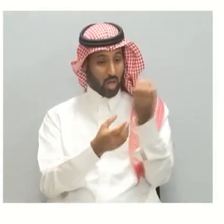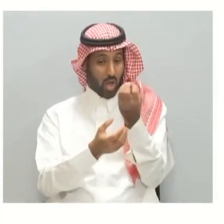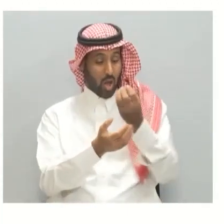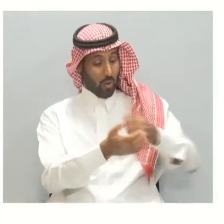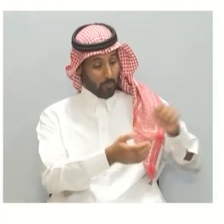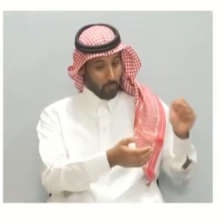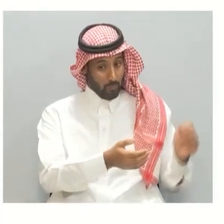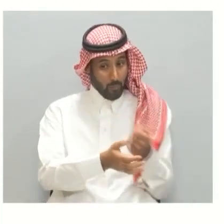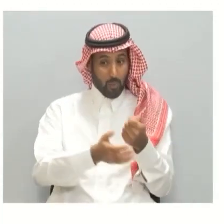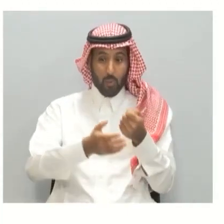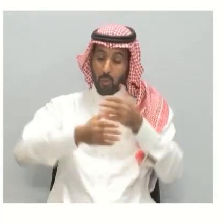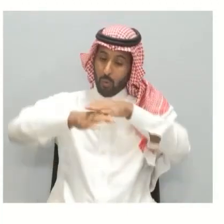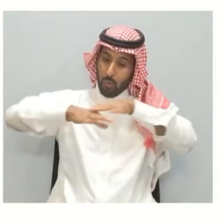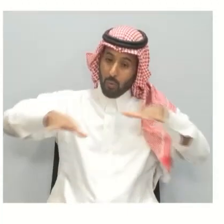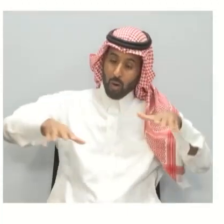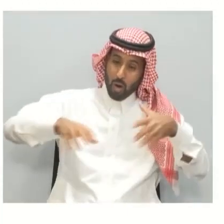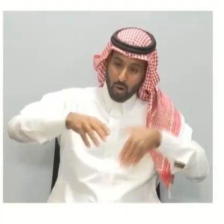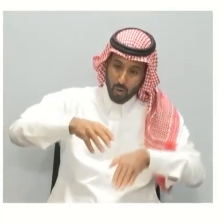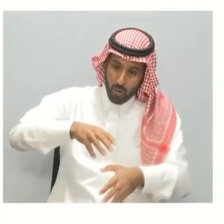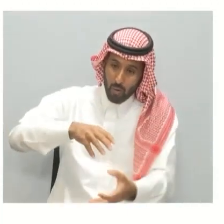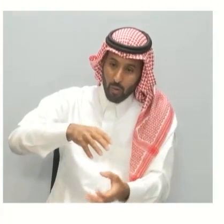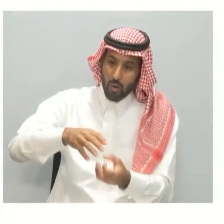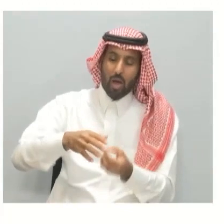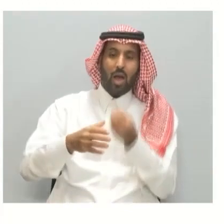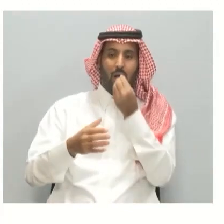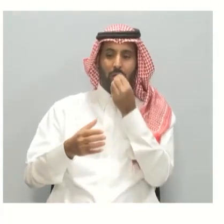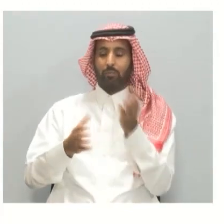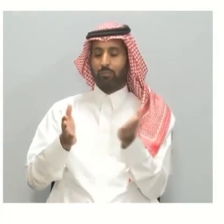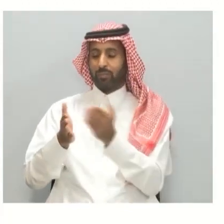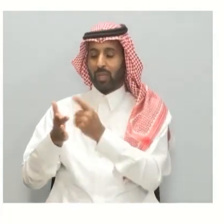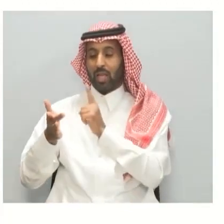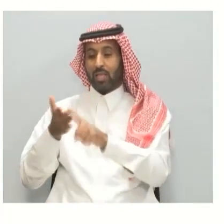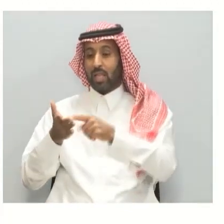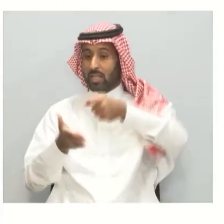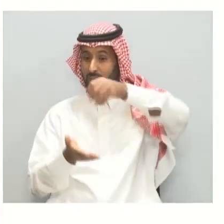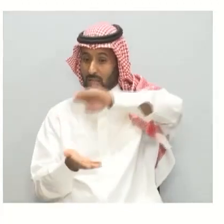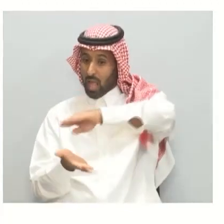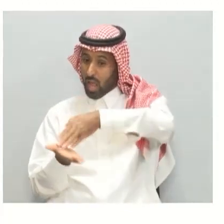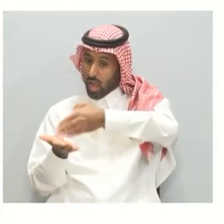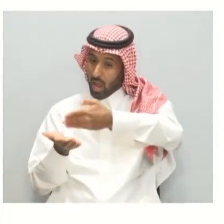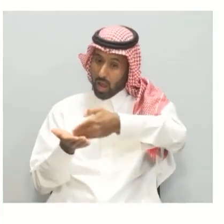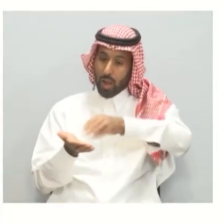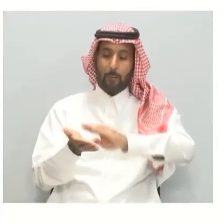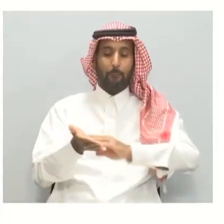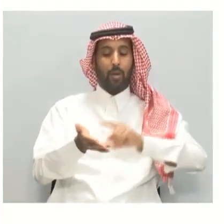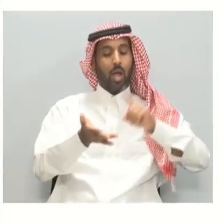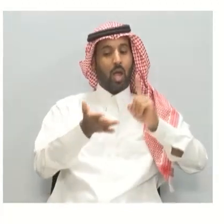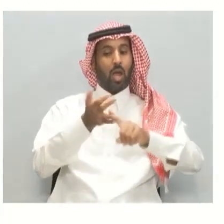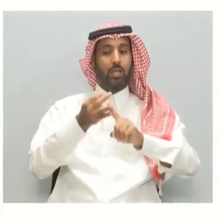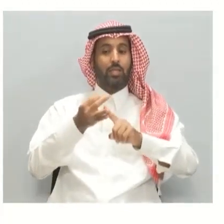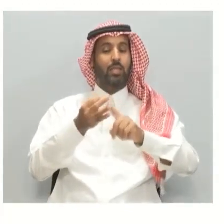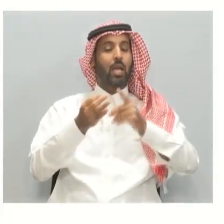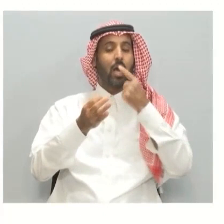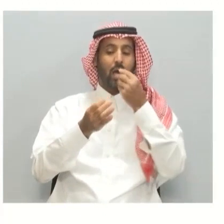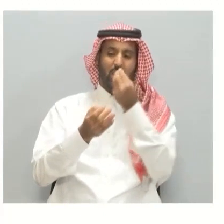diver, cheese sprayer, and gum buster. So these are some unusual jobs. And what do they entail?